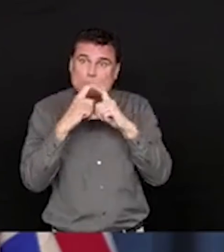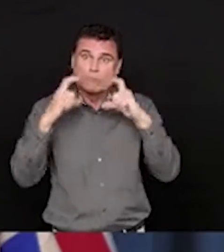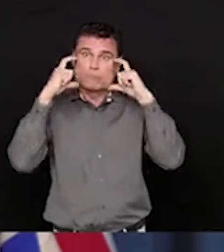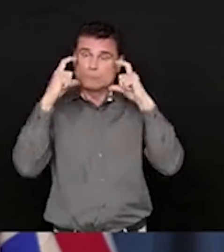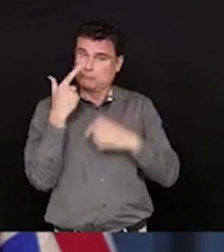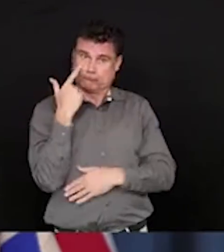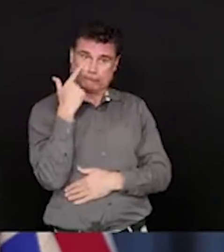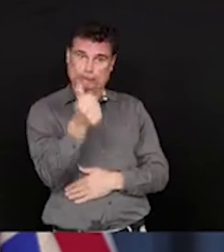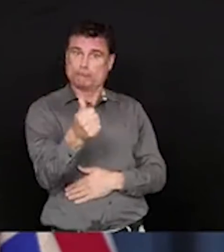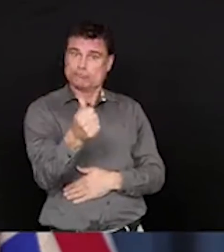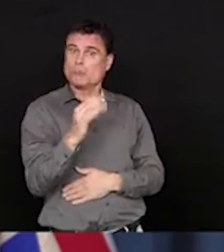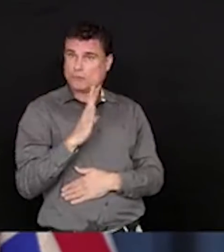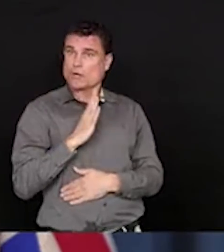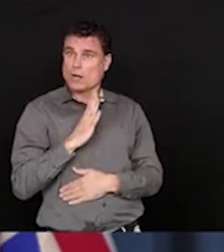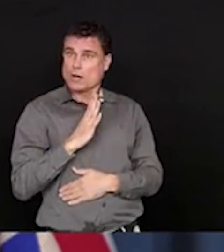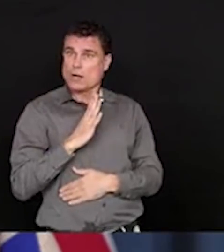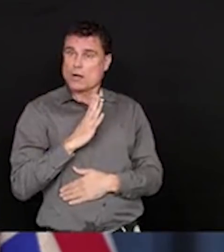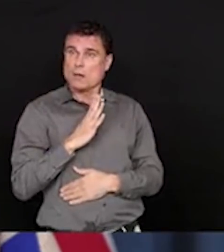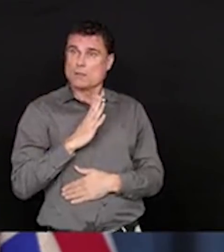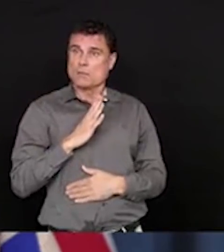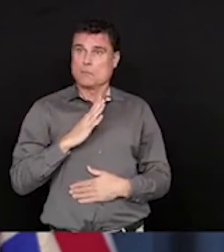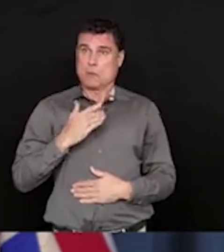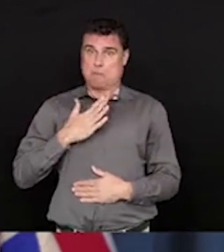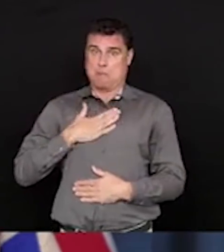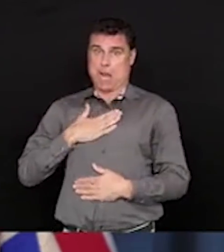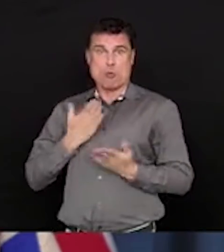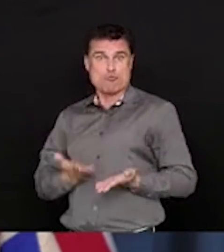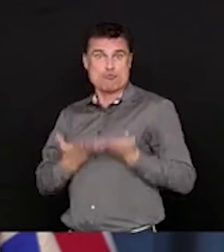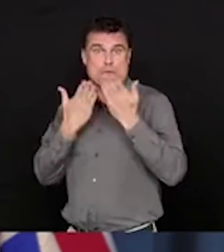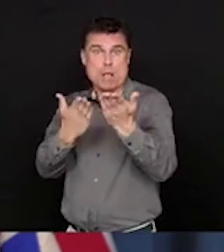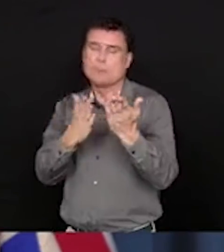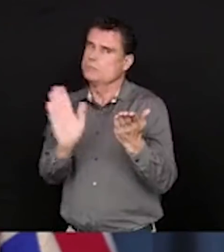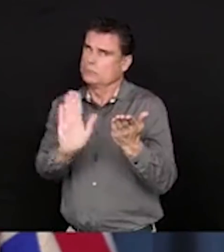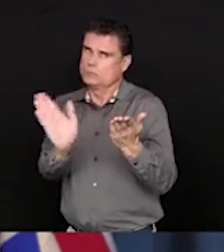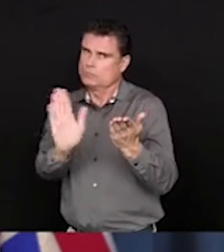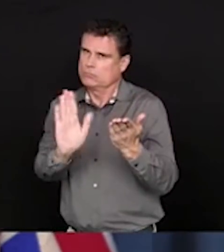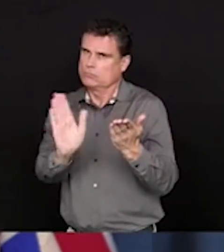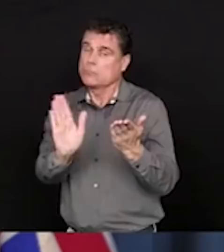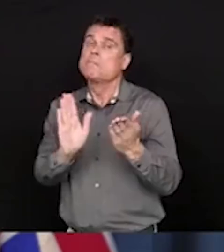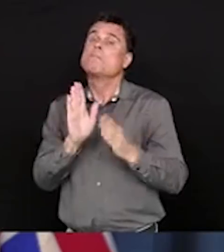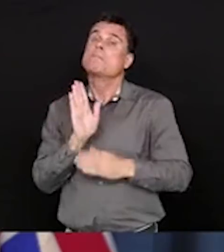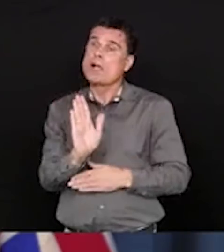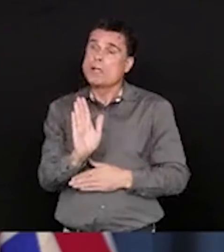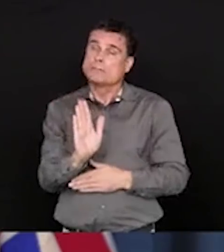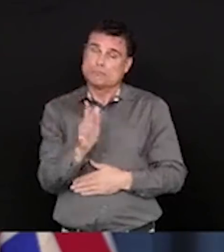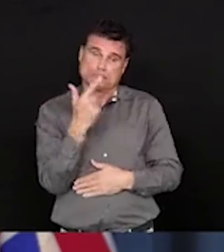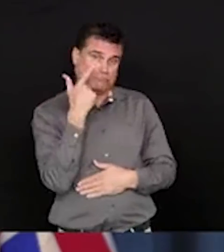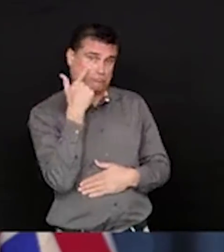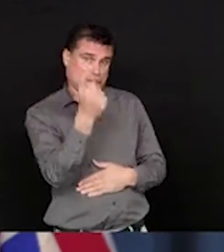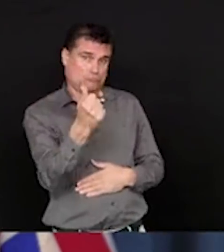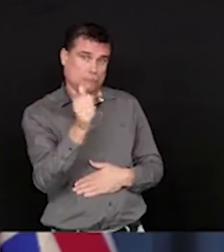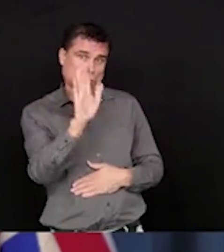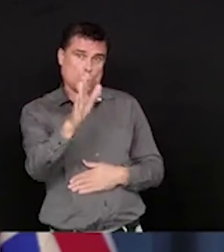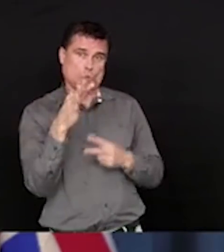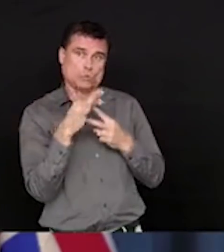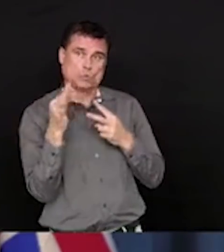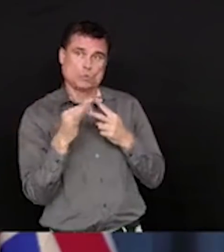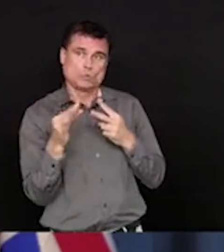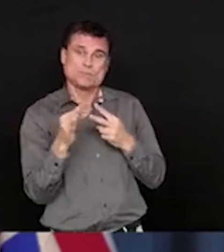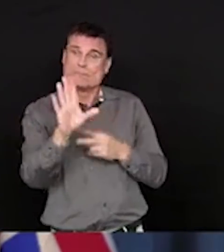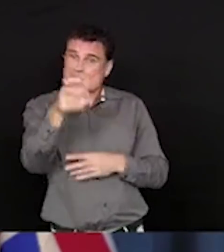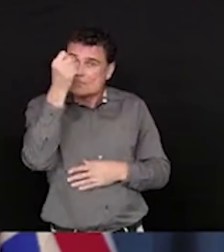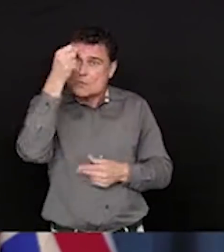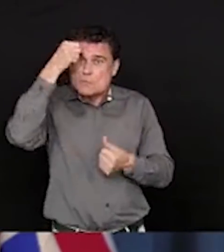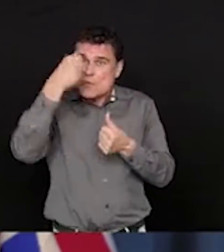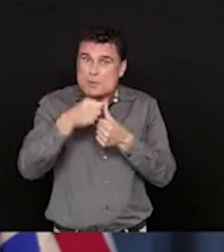you're outside, maintaining physical distance are things we know works, and we've seen that here in BC. So there are proven